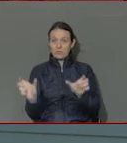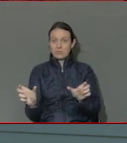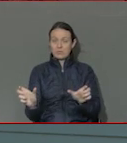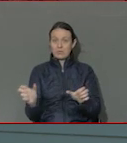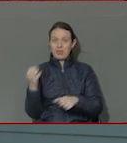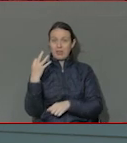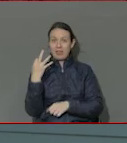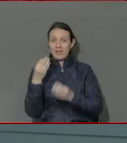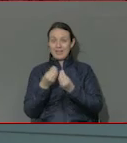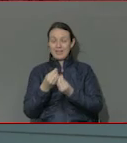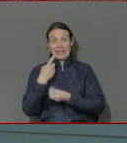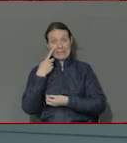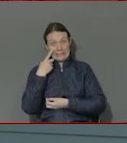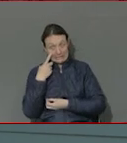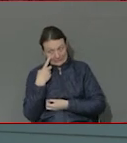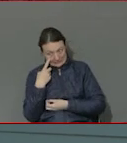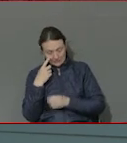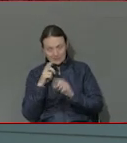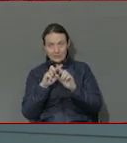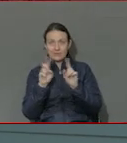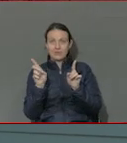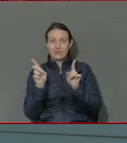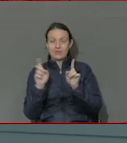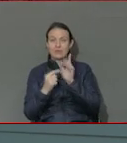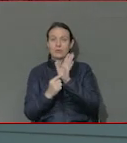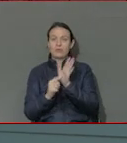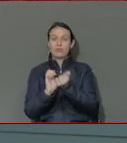the trends in human evolution.